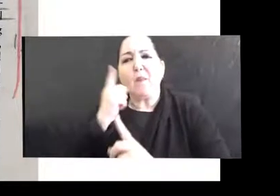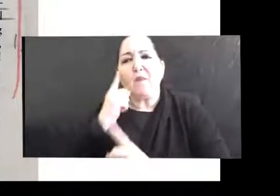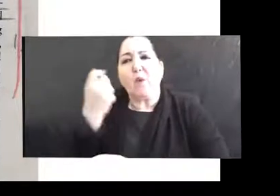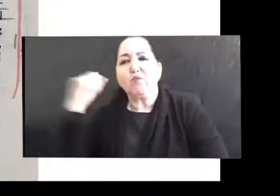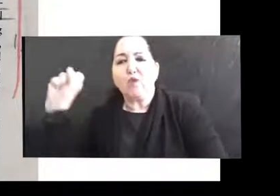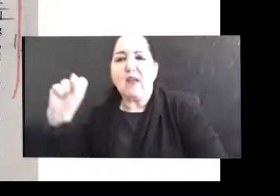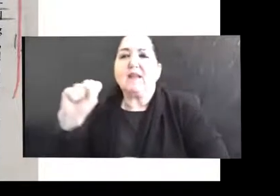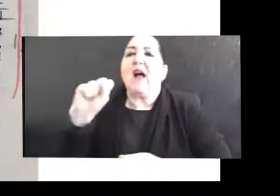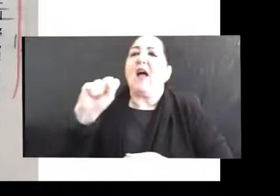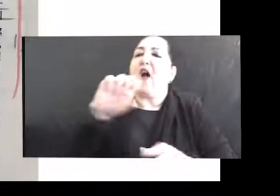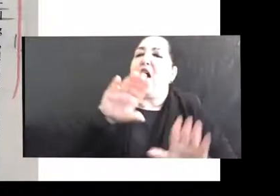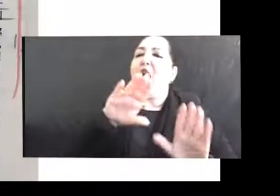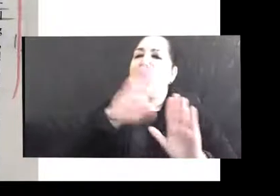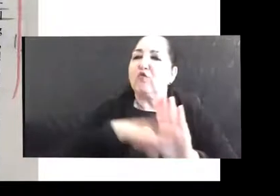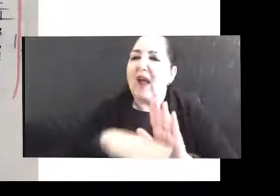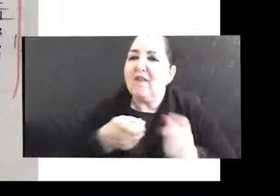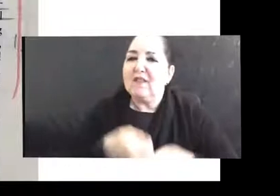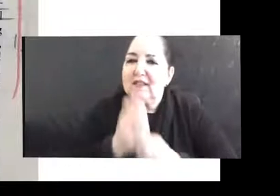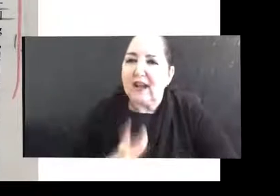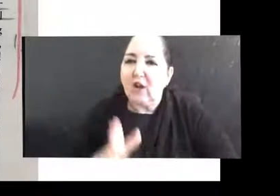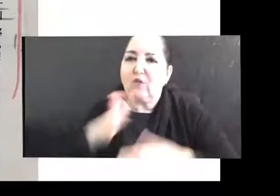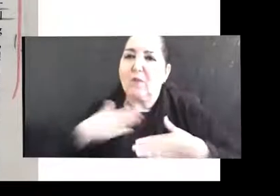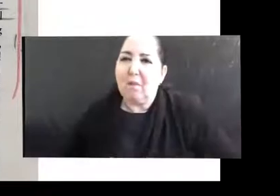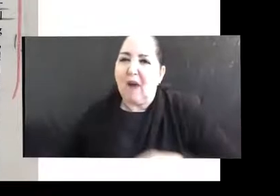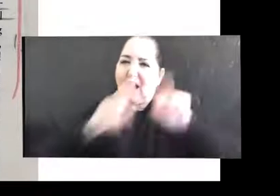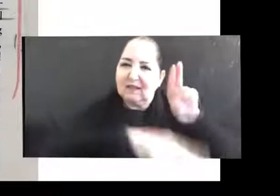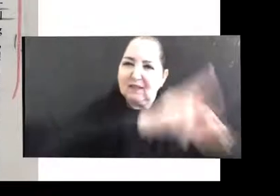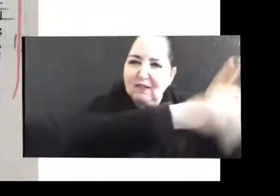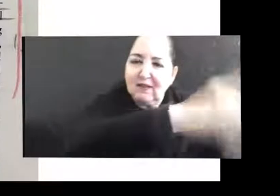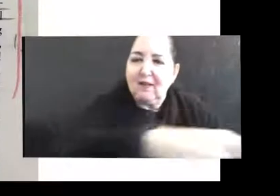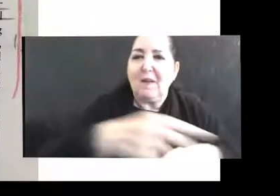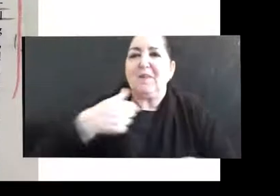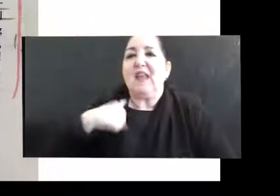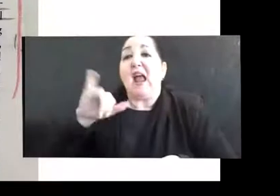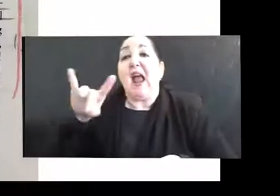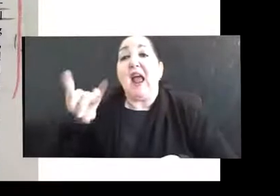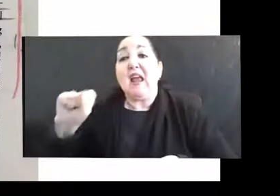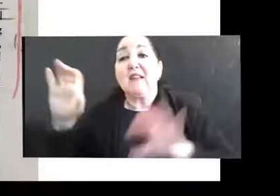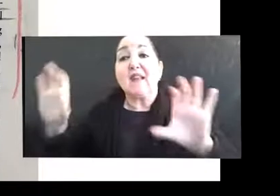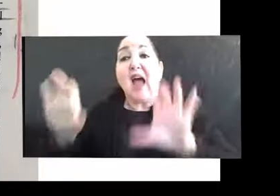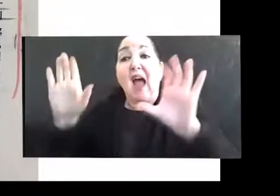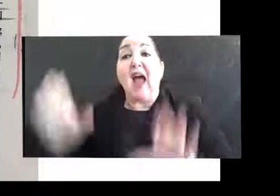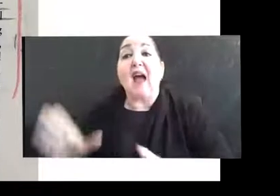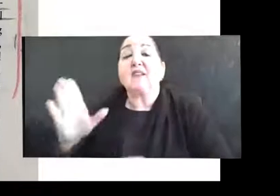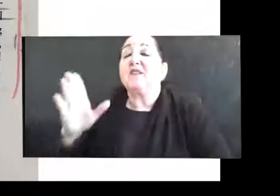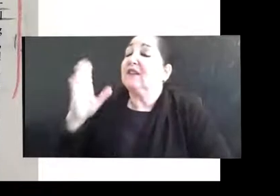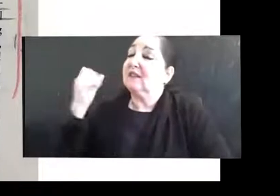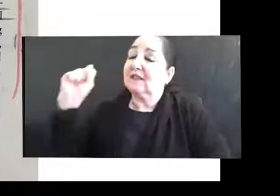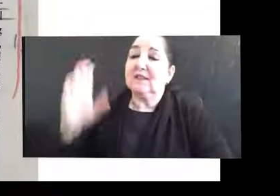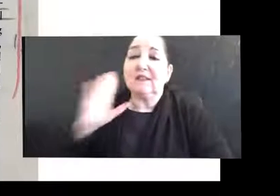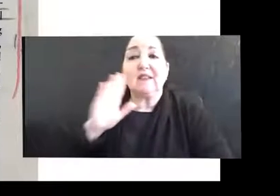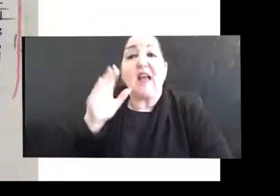of protest, the grave diggers bringing the bodies, the AIDS activists from ACT UP bringing the ashes, the